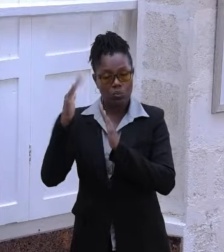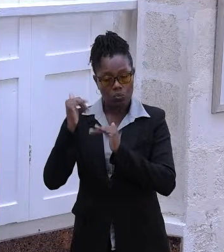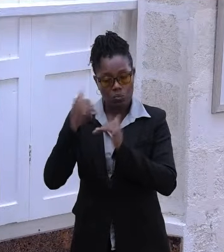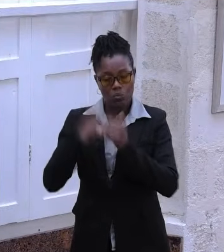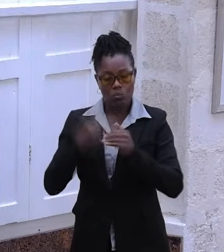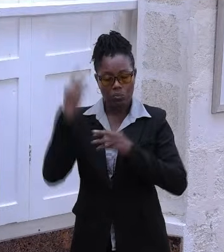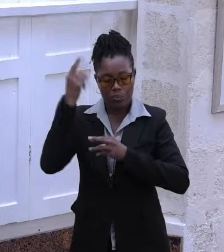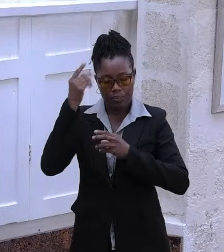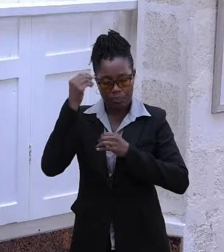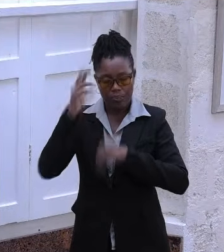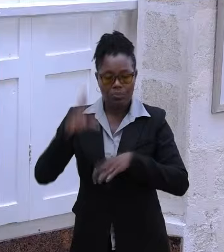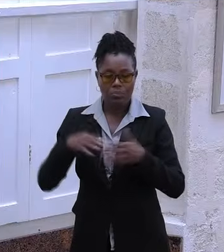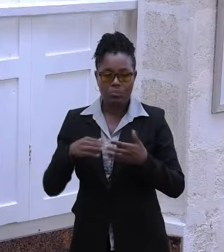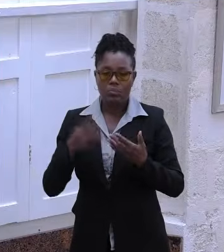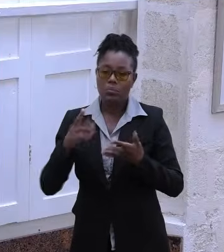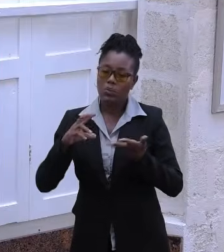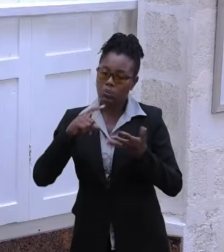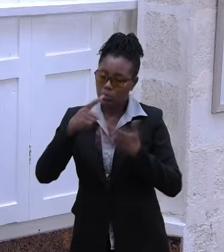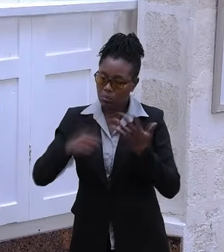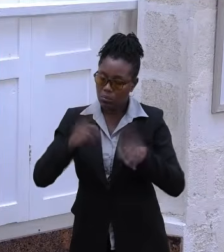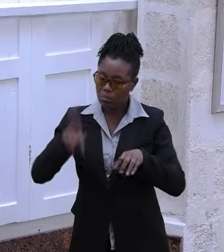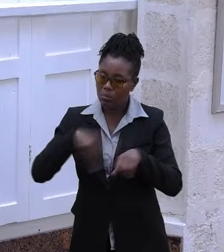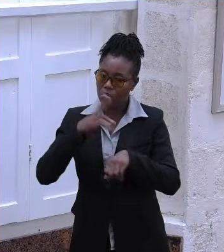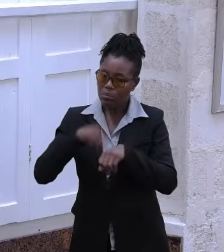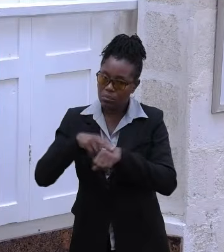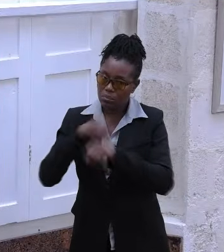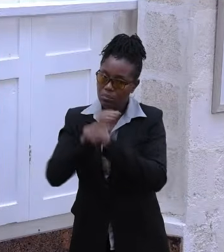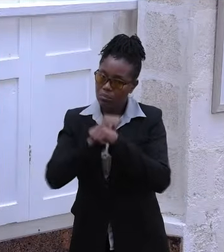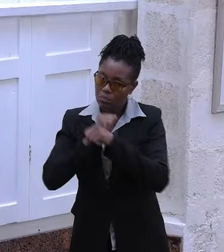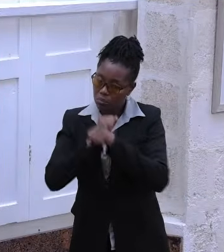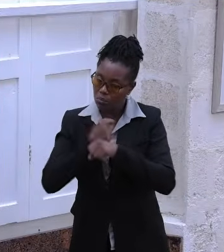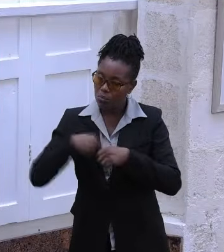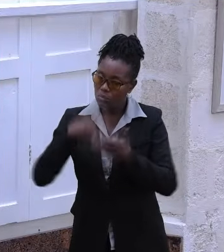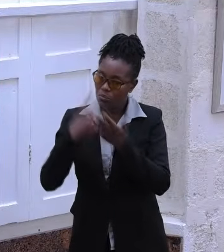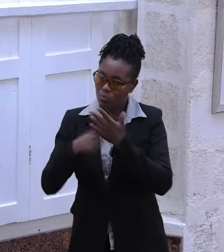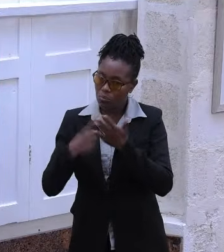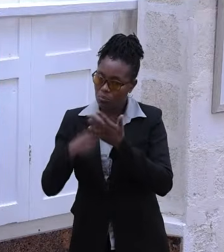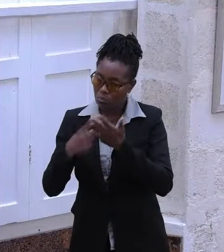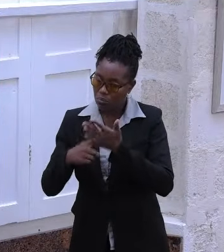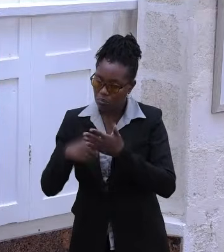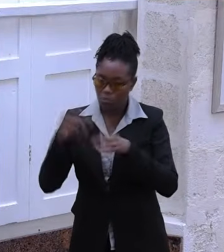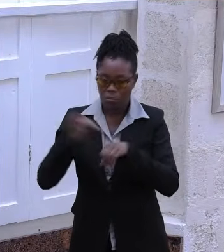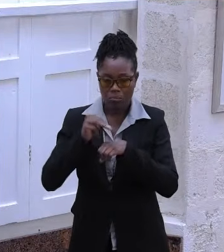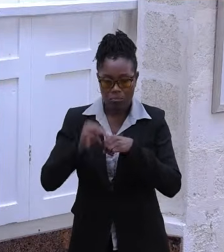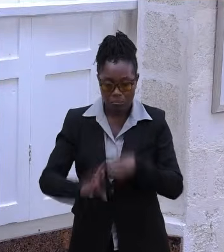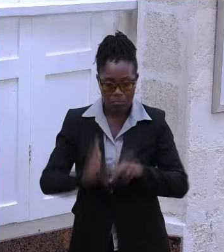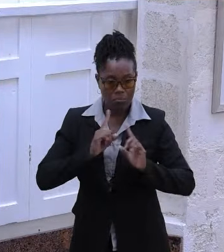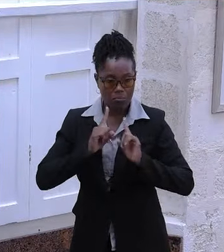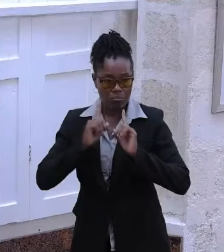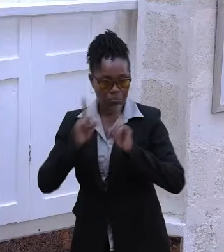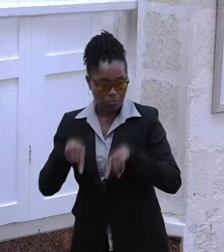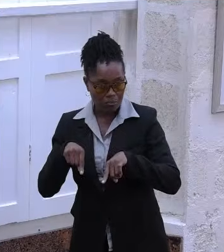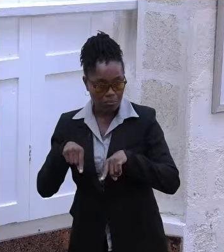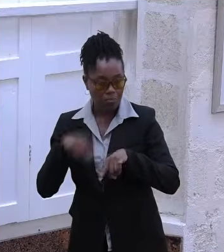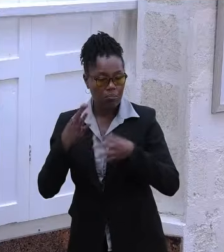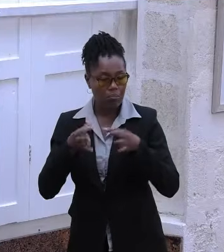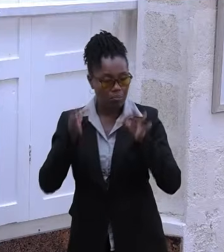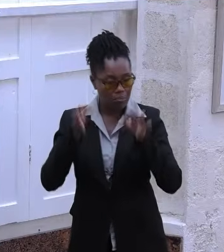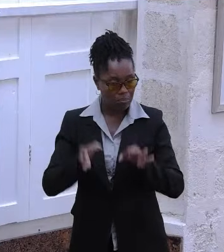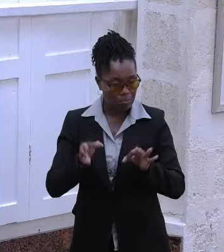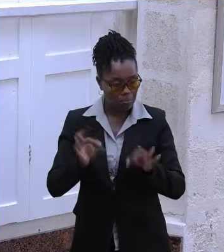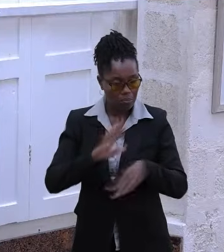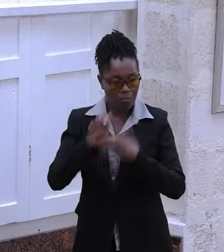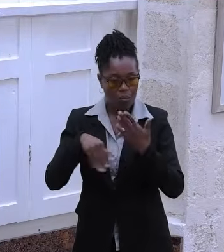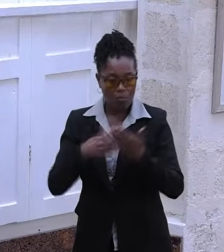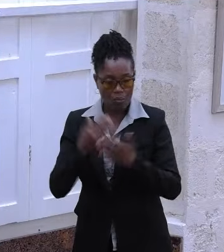issue of national security when we speak to the discretion and the response of a minister on matters of